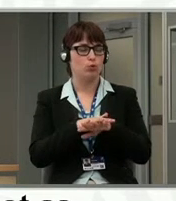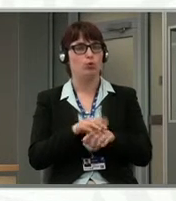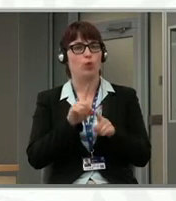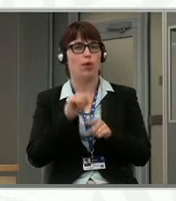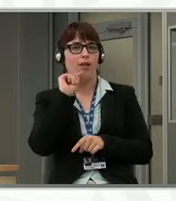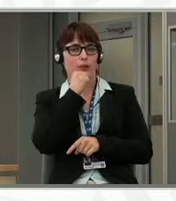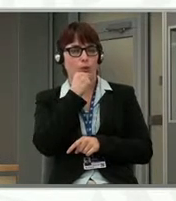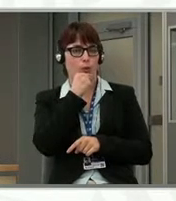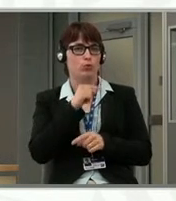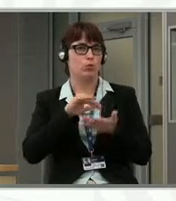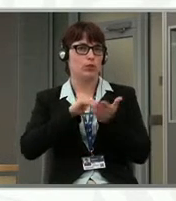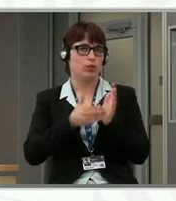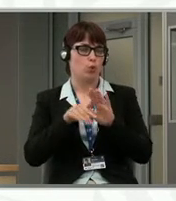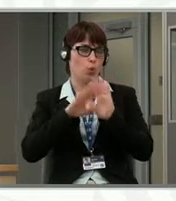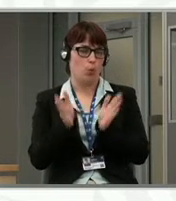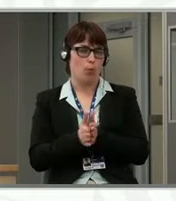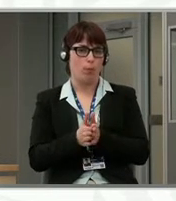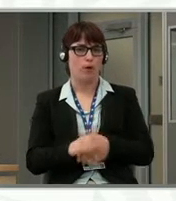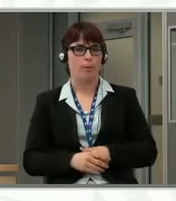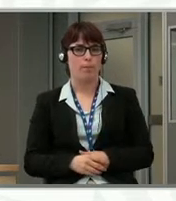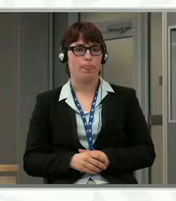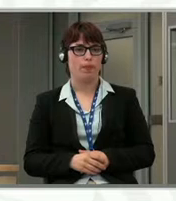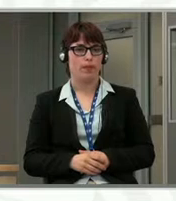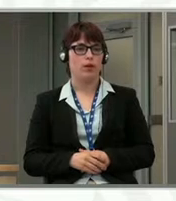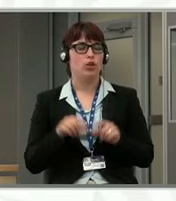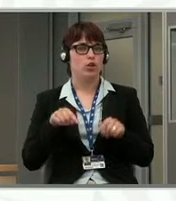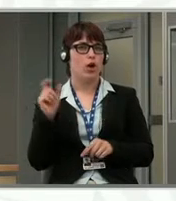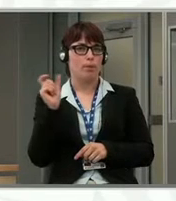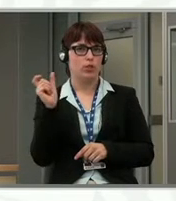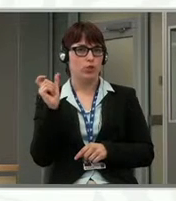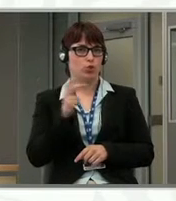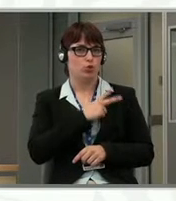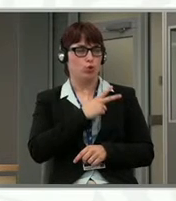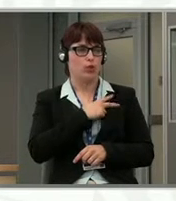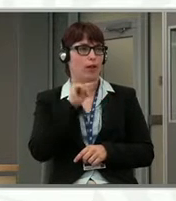ensure the employment for the most vulnerable groups